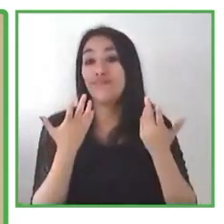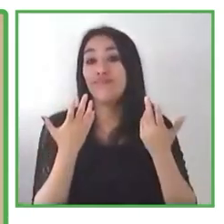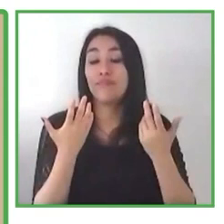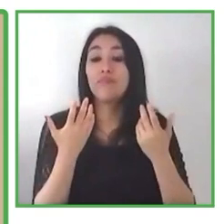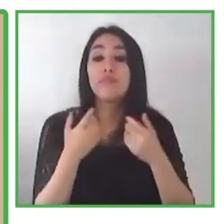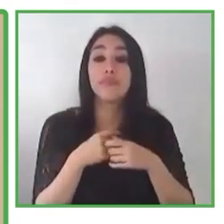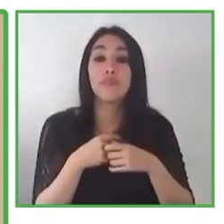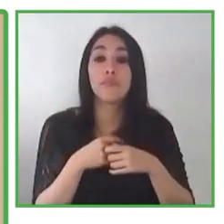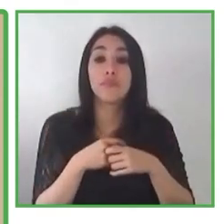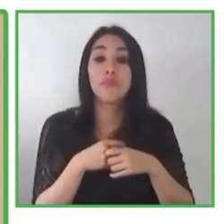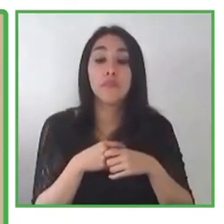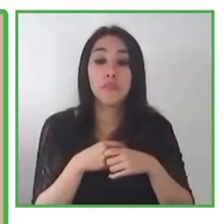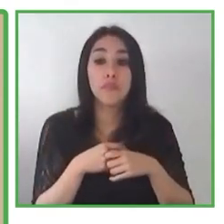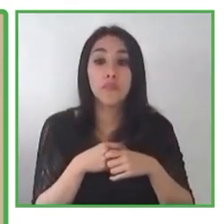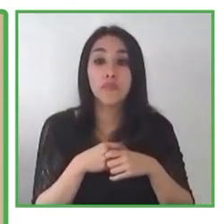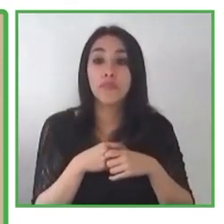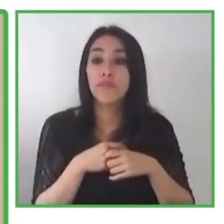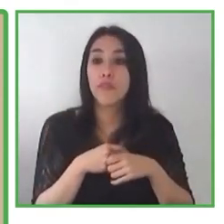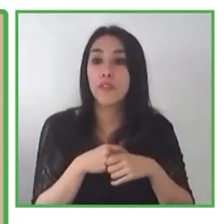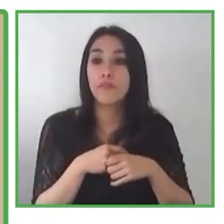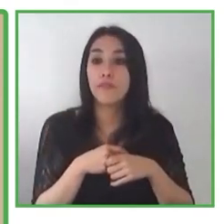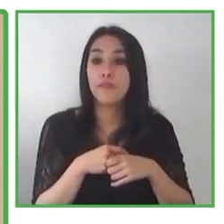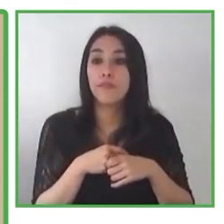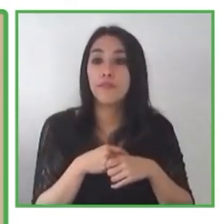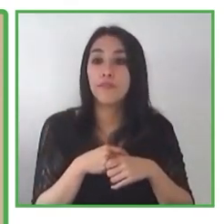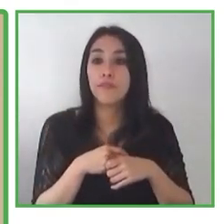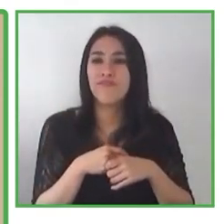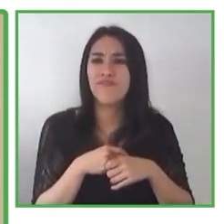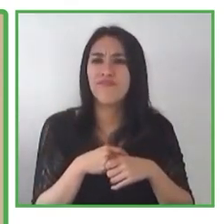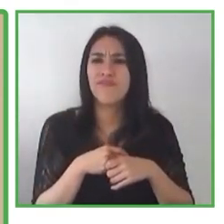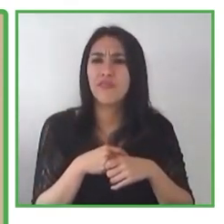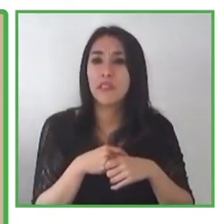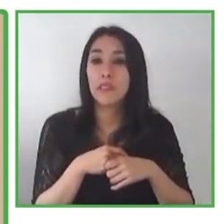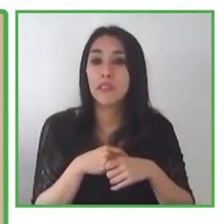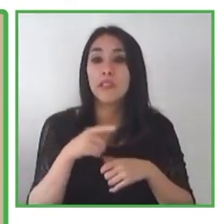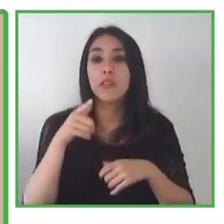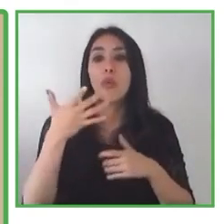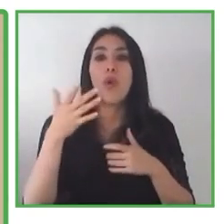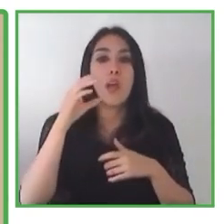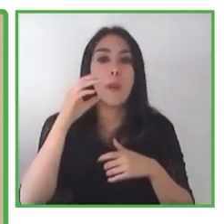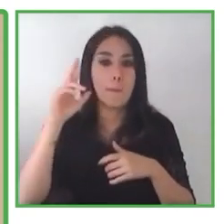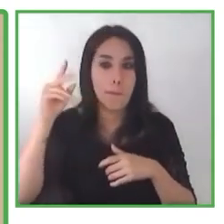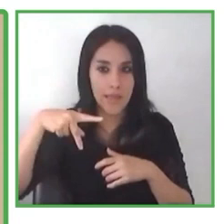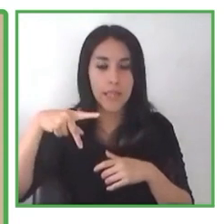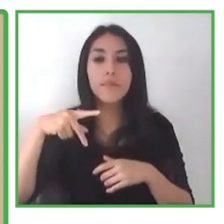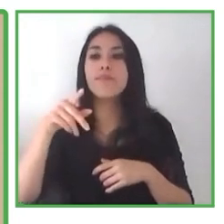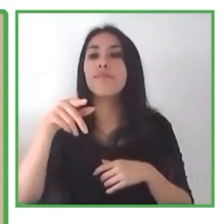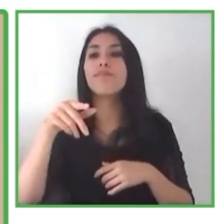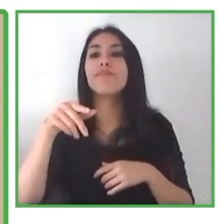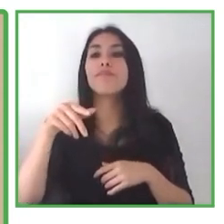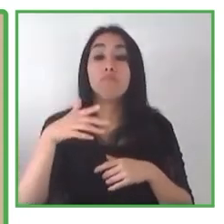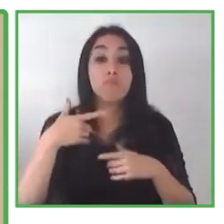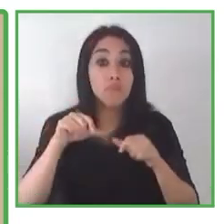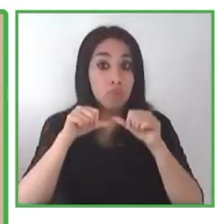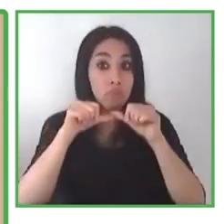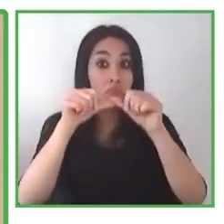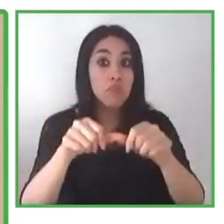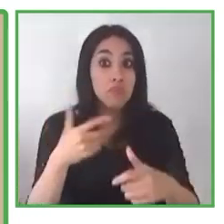with disabilities would work with sustainable tourism. In